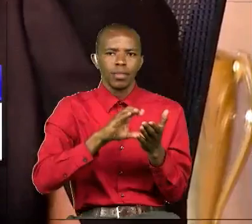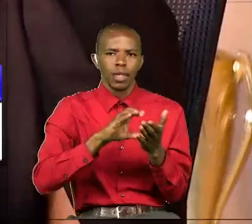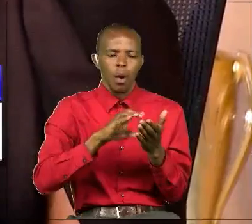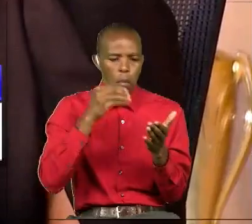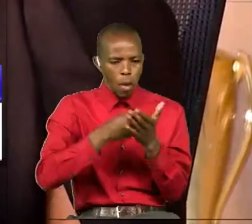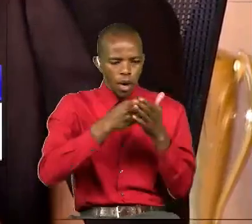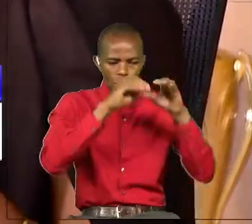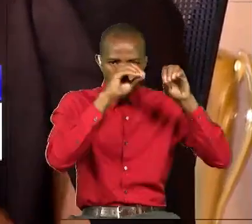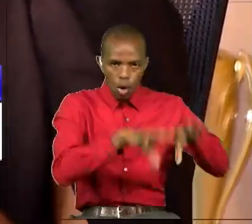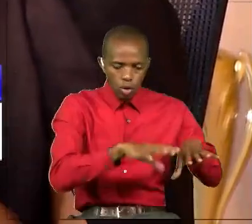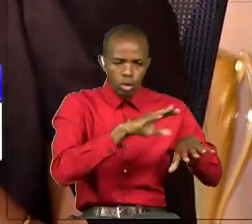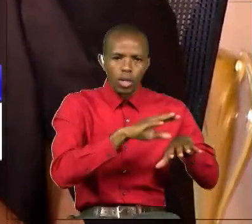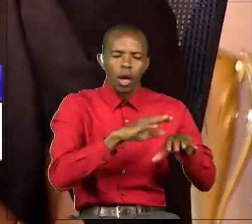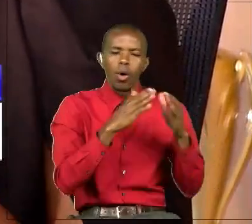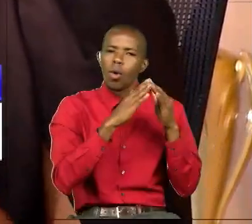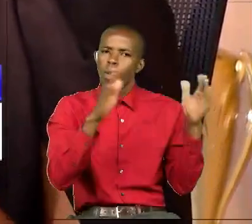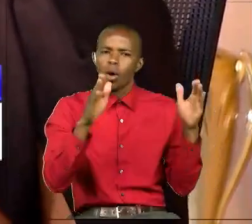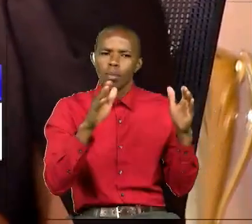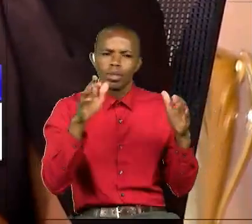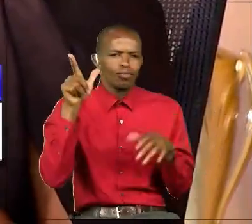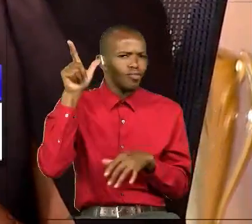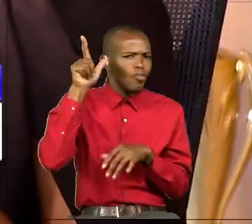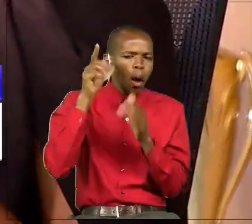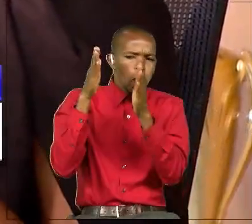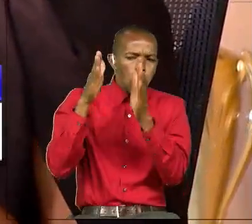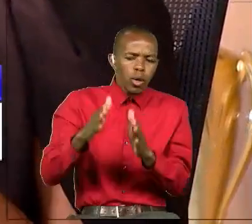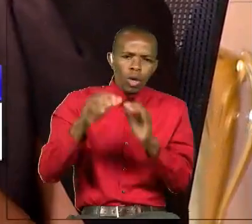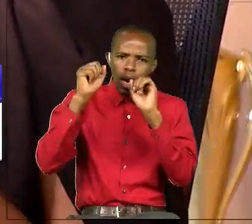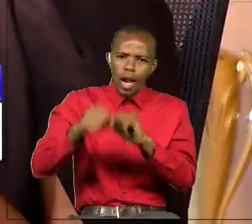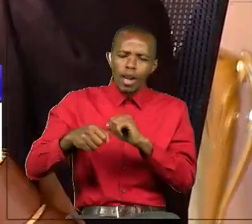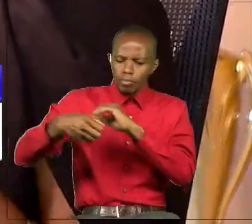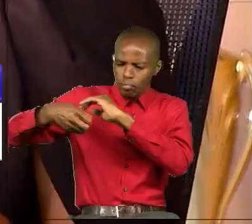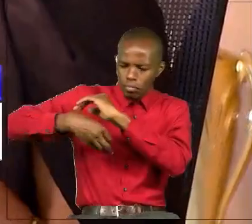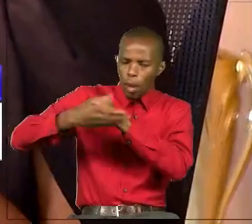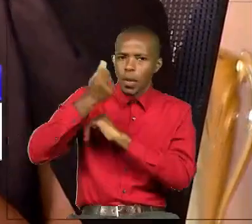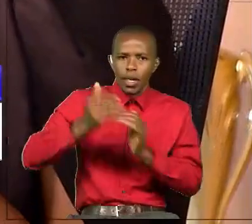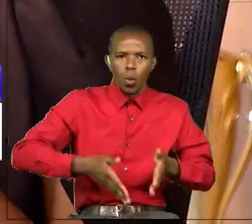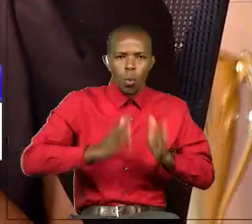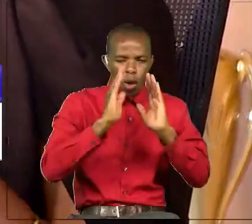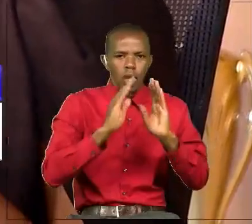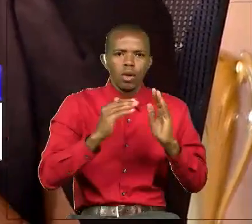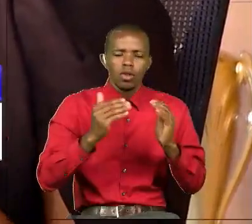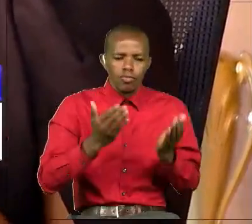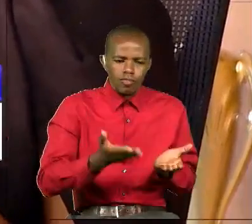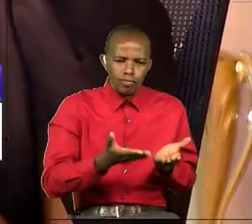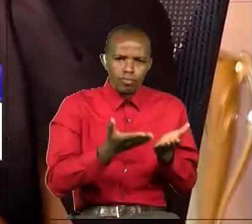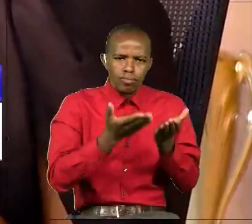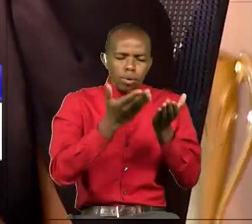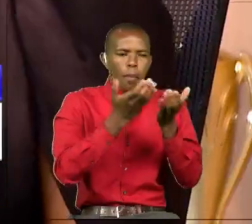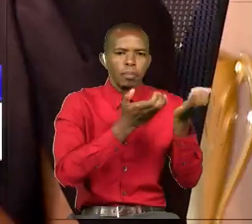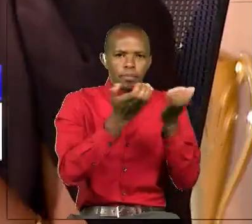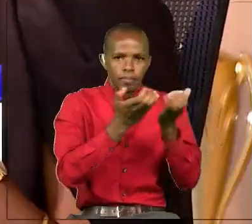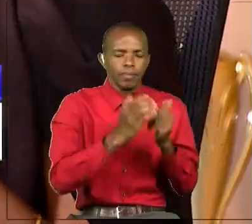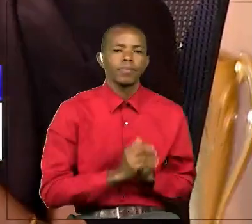their revenue, they were open to listening to someone who could give them a better way of building sustainability into running their